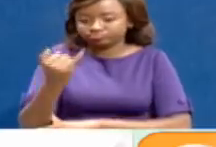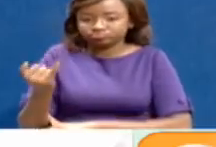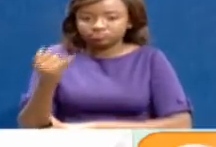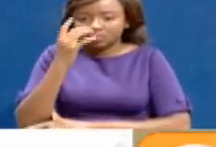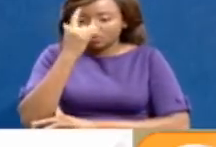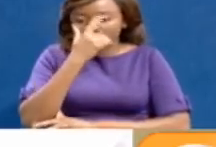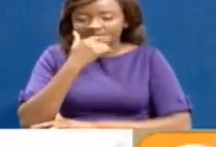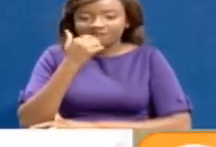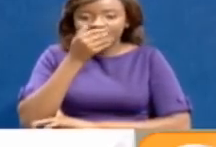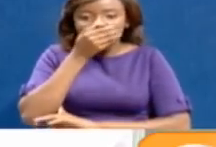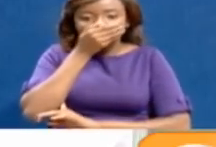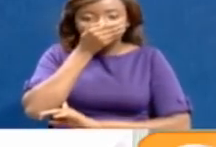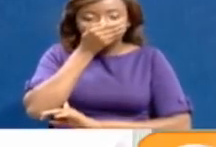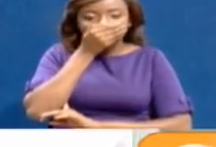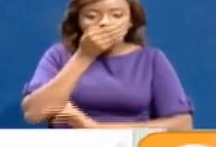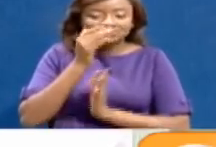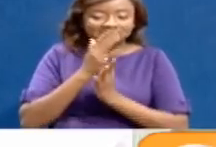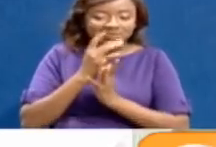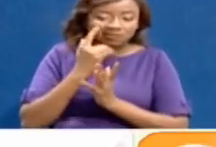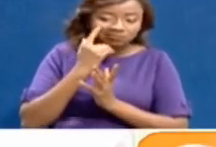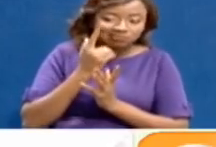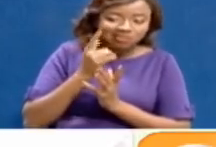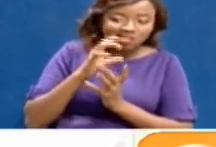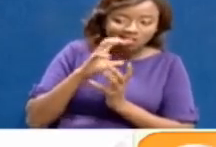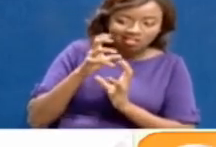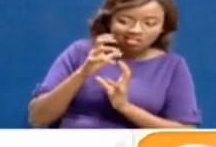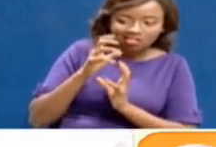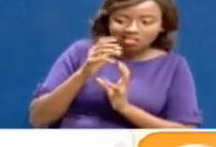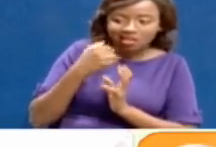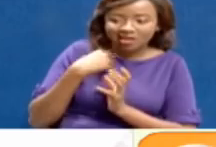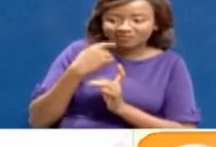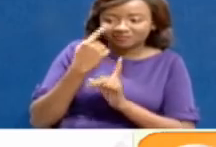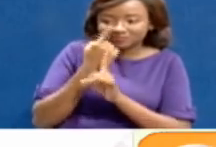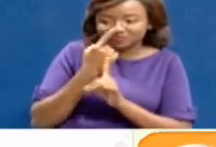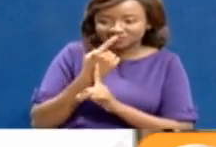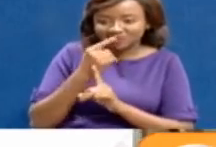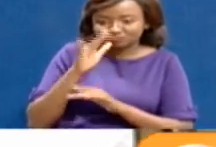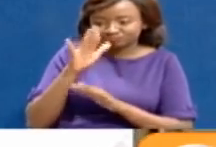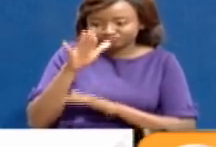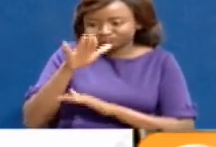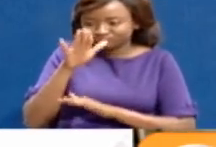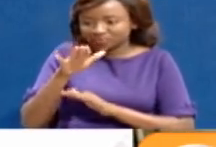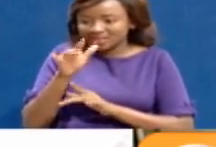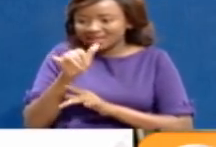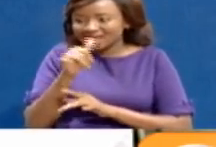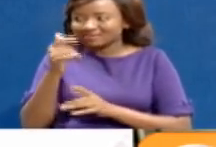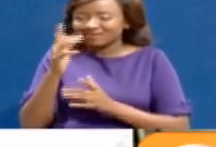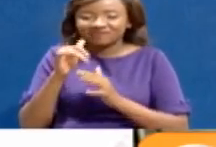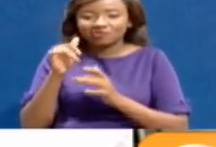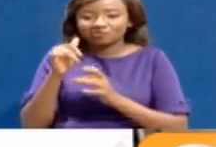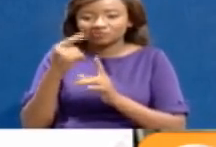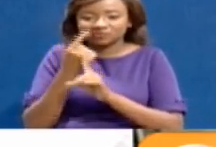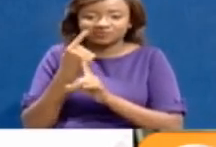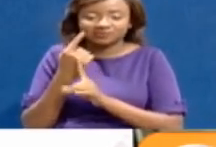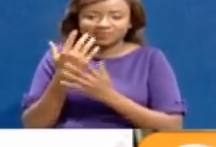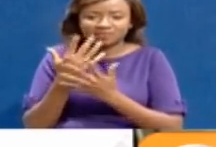face masks, some very complex, fabricated with 3D printers, and others designed from buckets. We put an attachment on